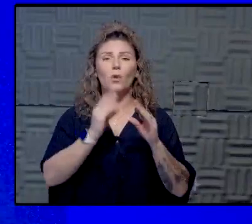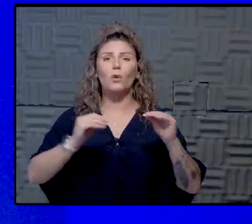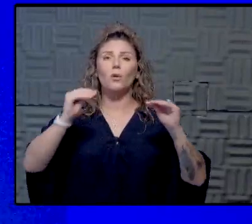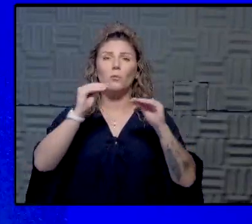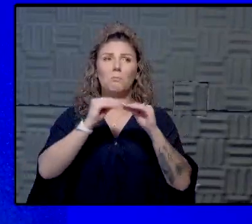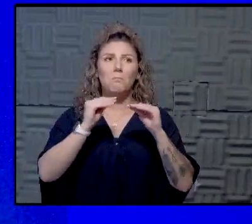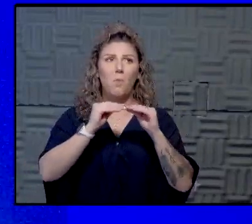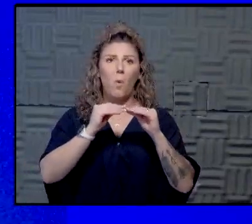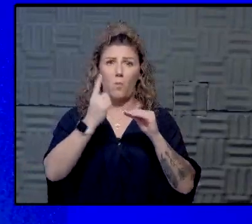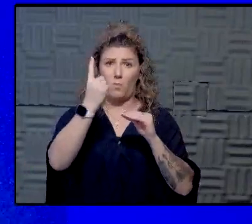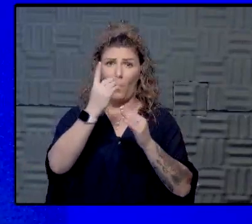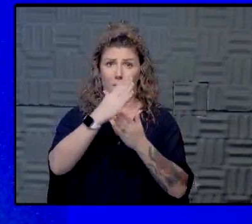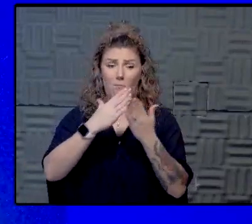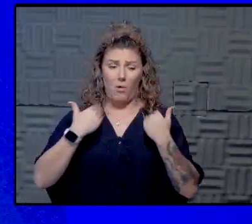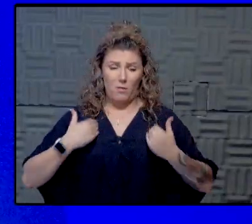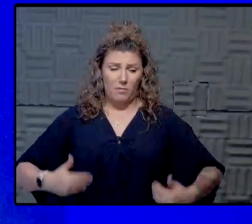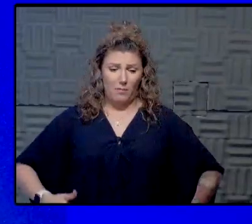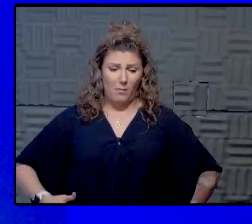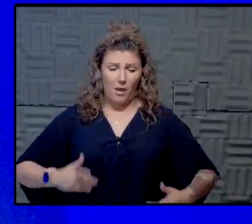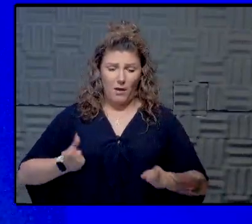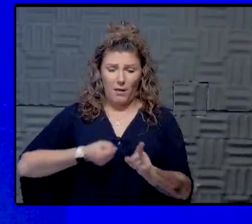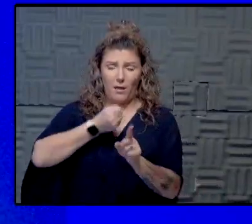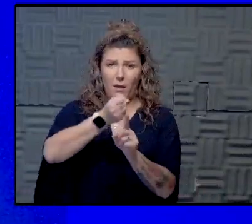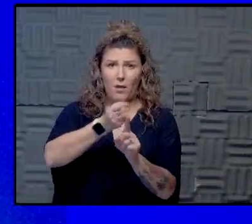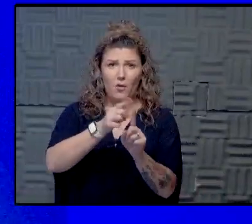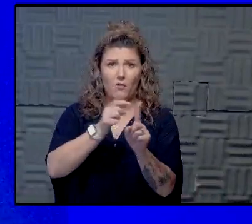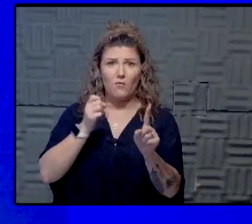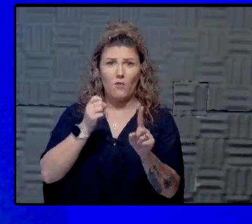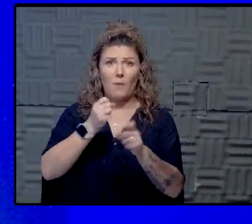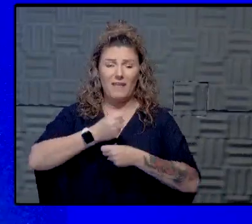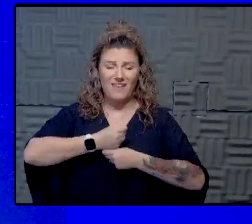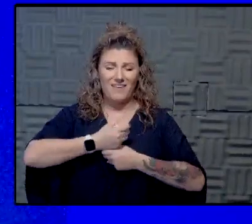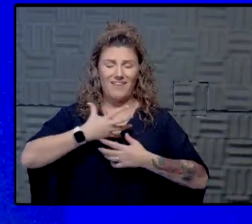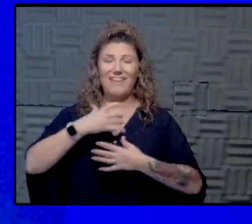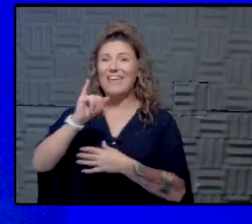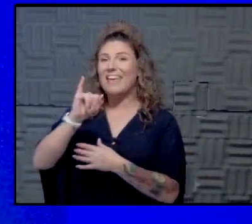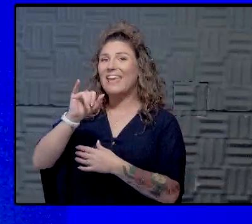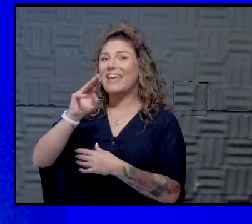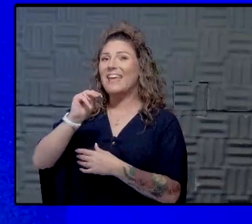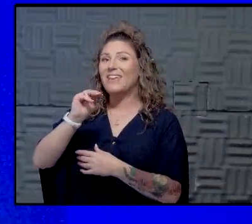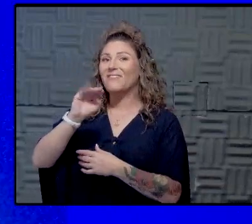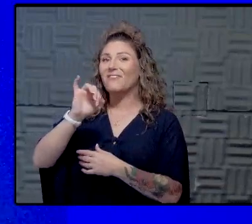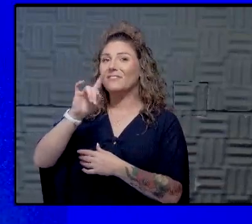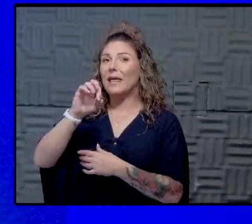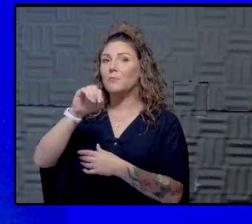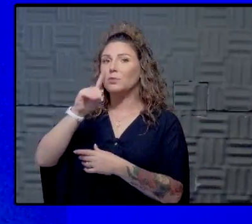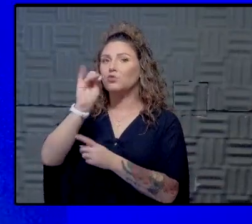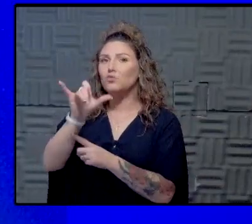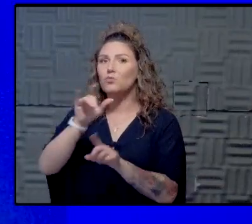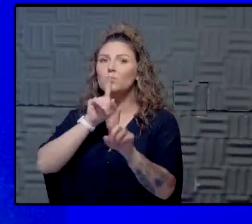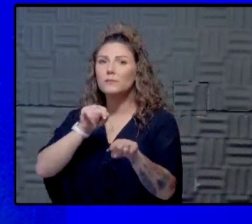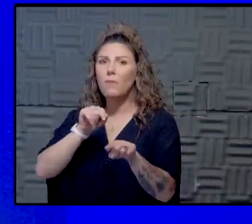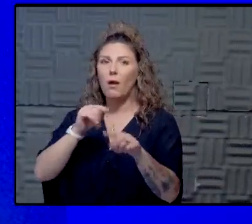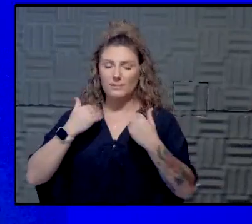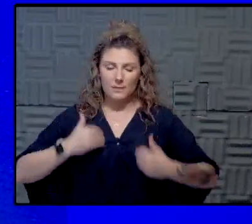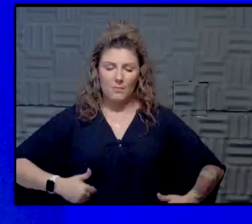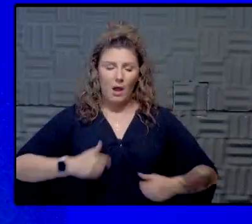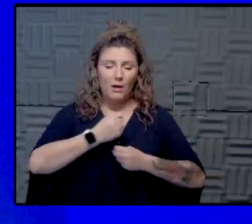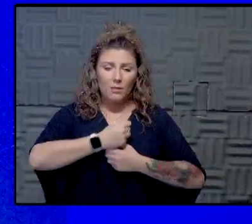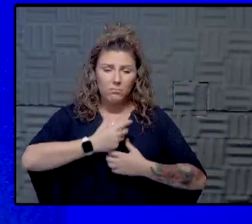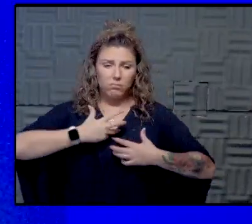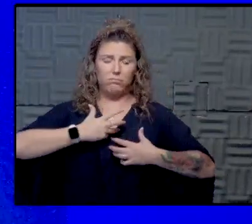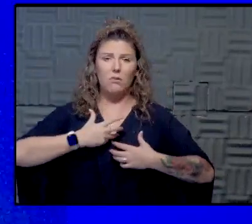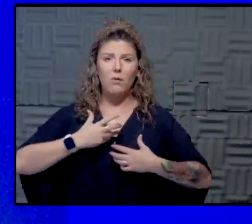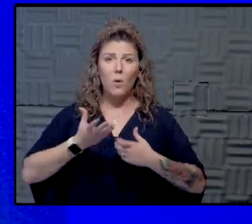one part of your body is starting to be impacted from what we'd call an inflammatory response. And that's what we've seen with COVID